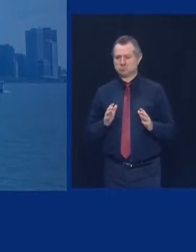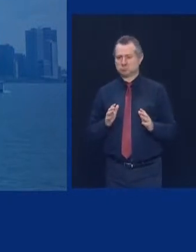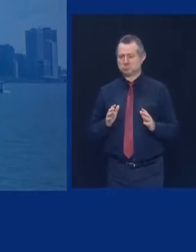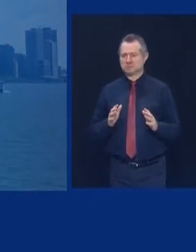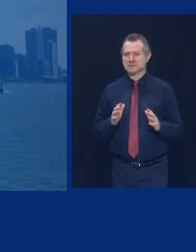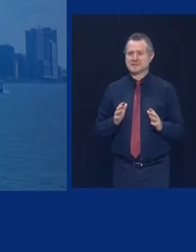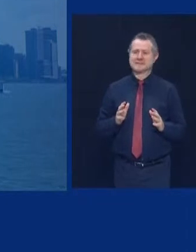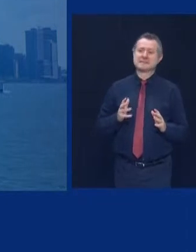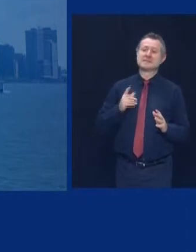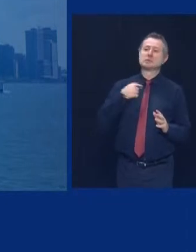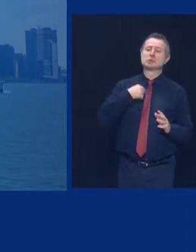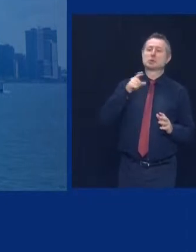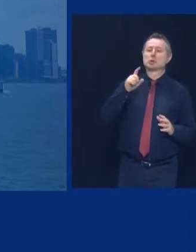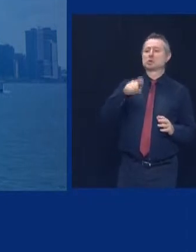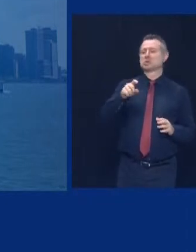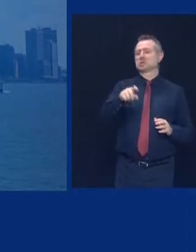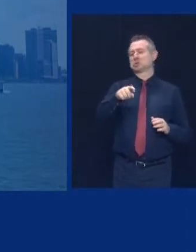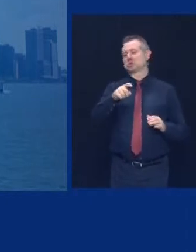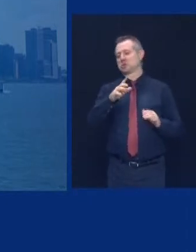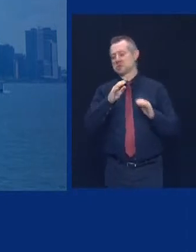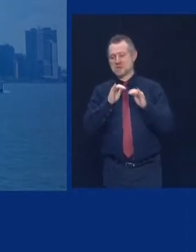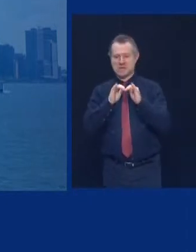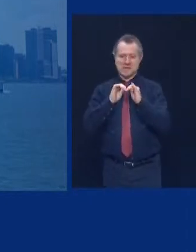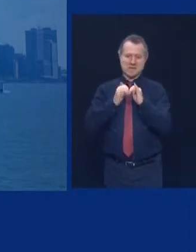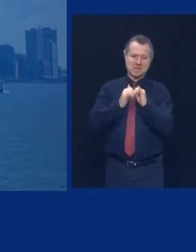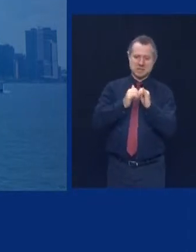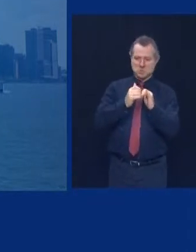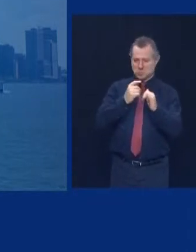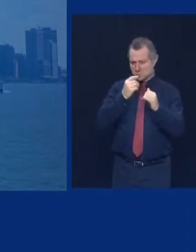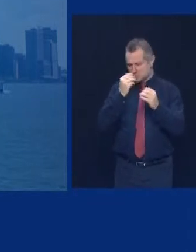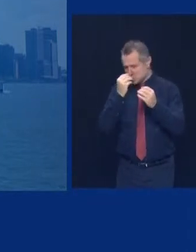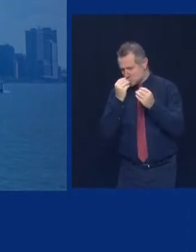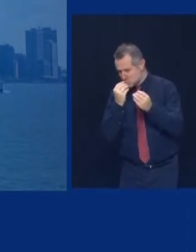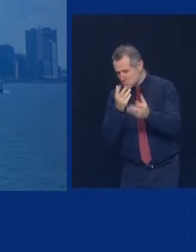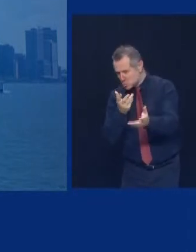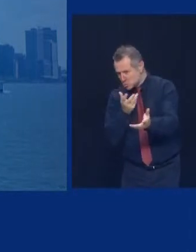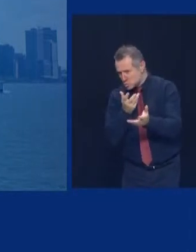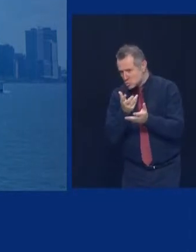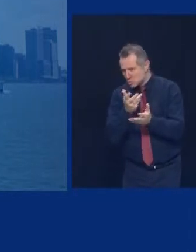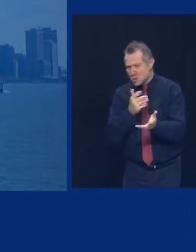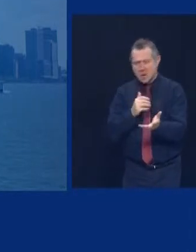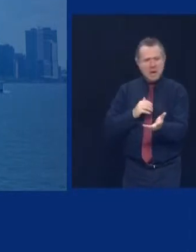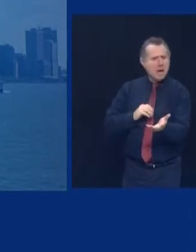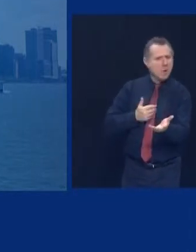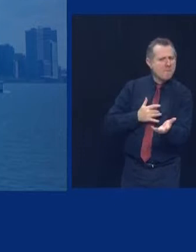How's everything going? How do you feel? How are you dealing with this?